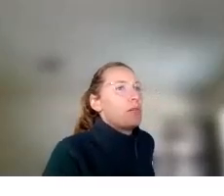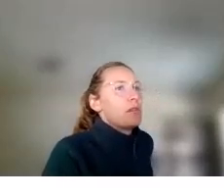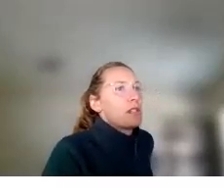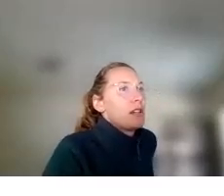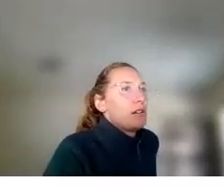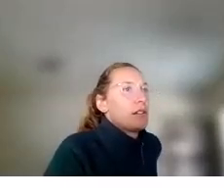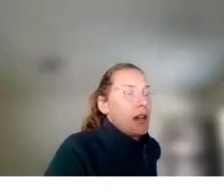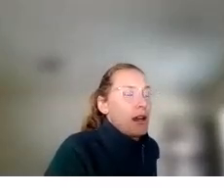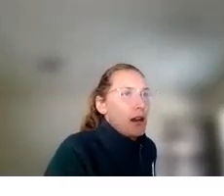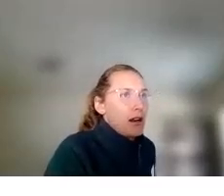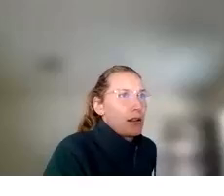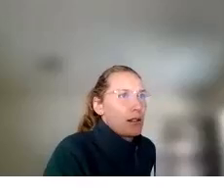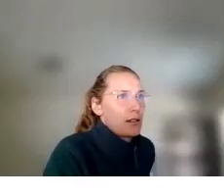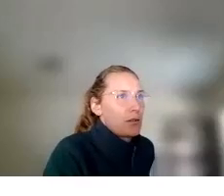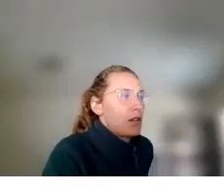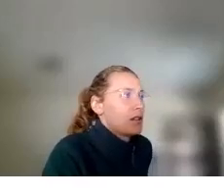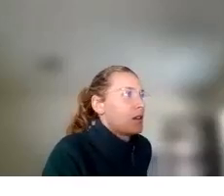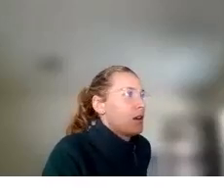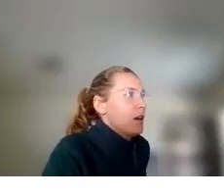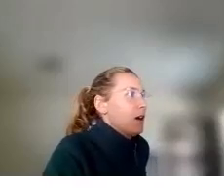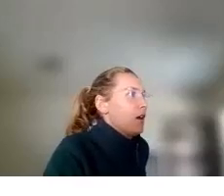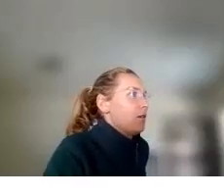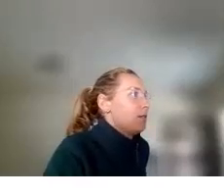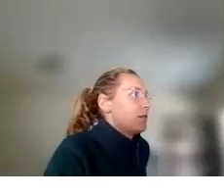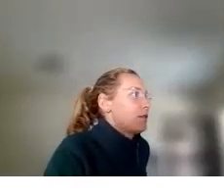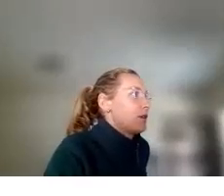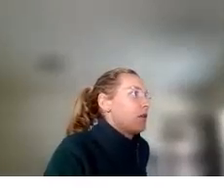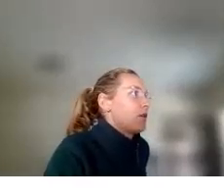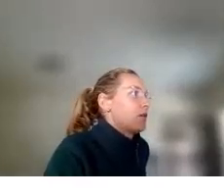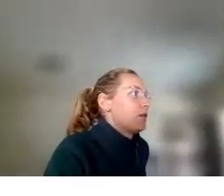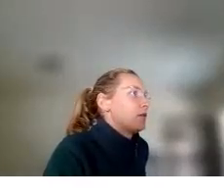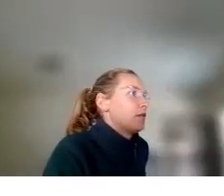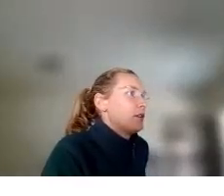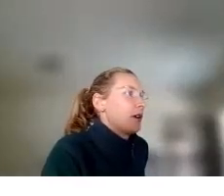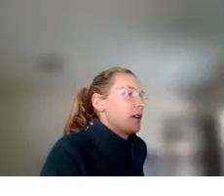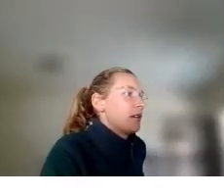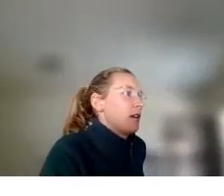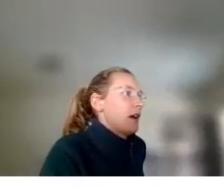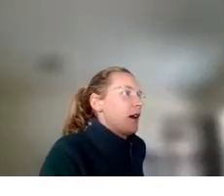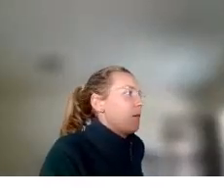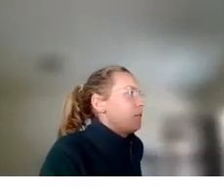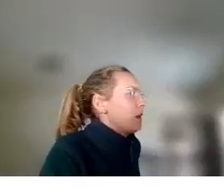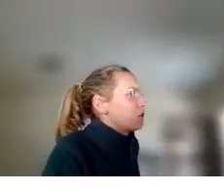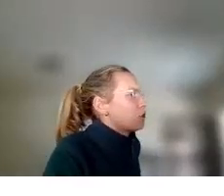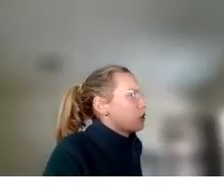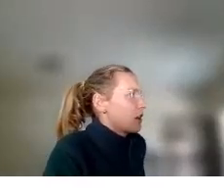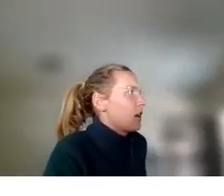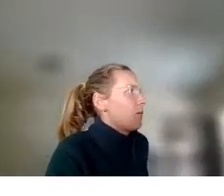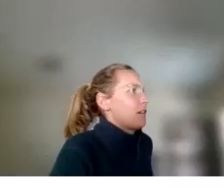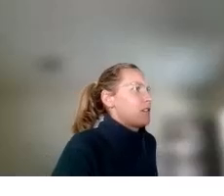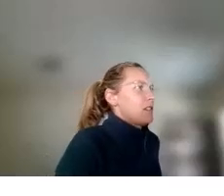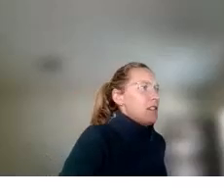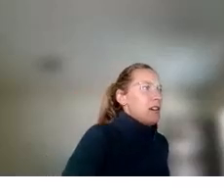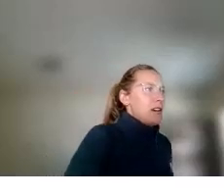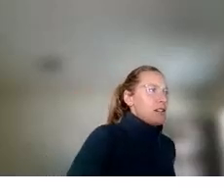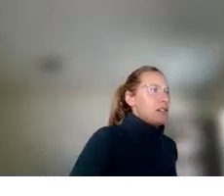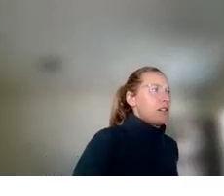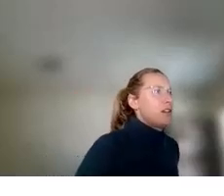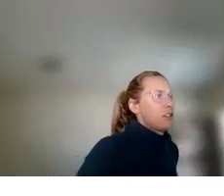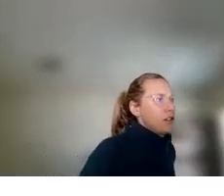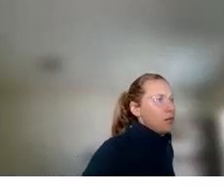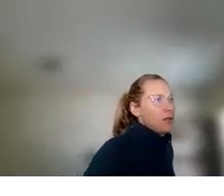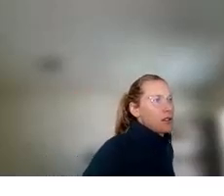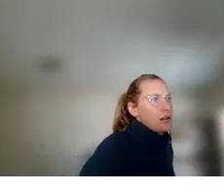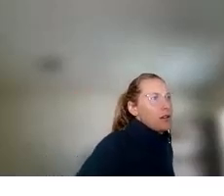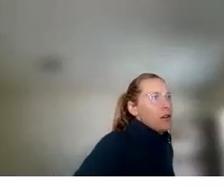of skilled care assessments. So, I'm not sure about CDOS